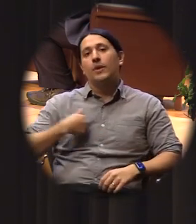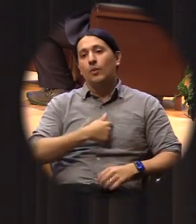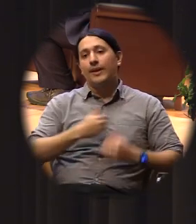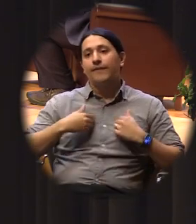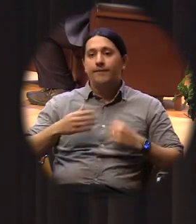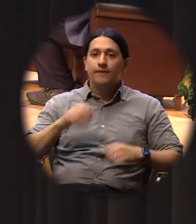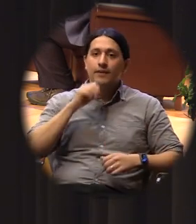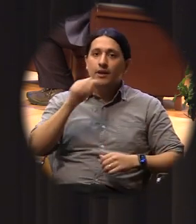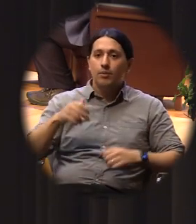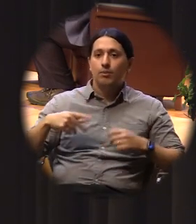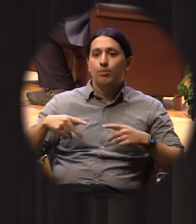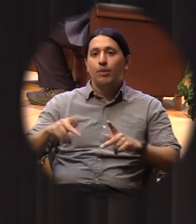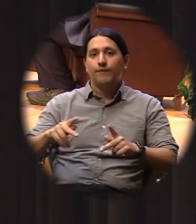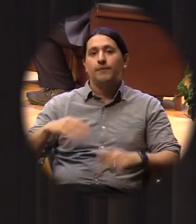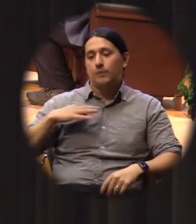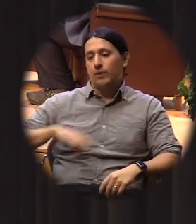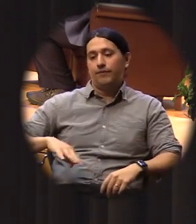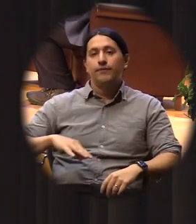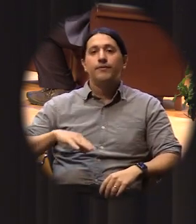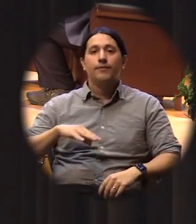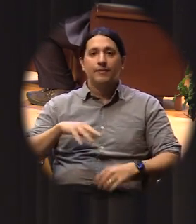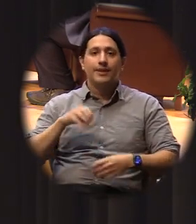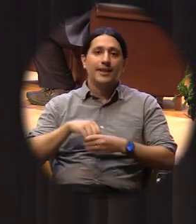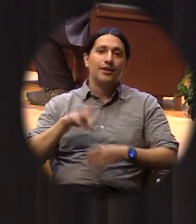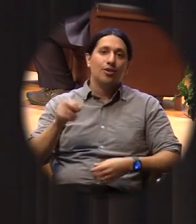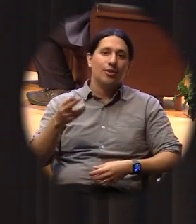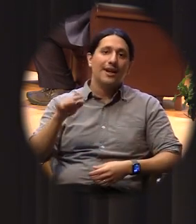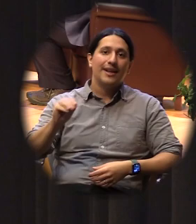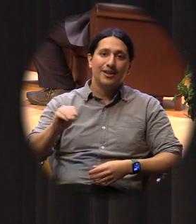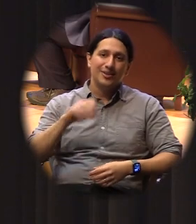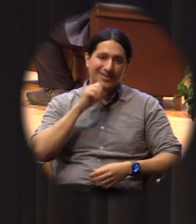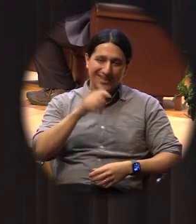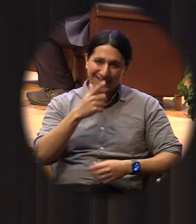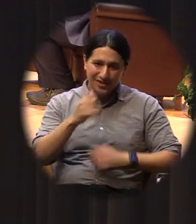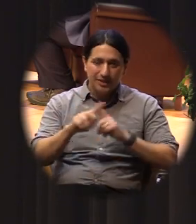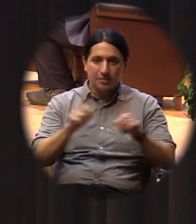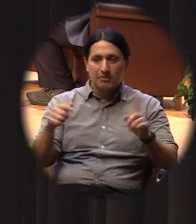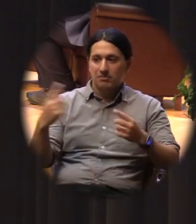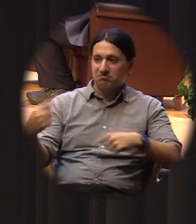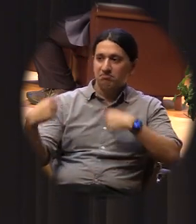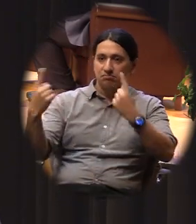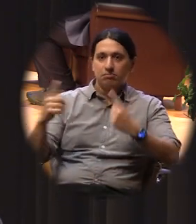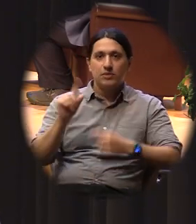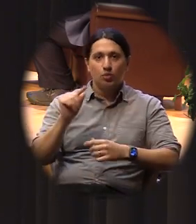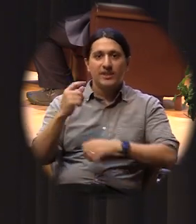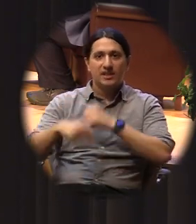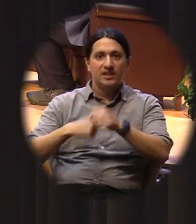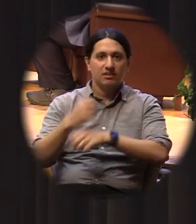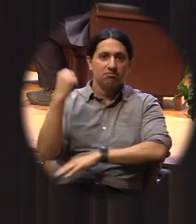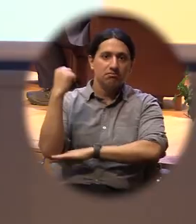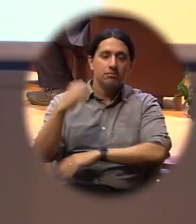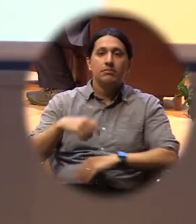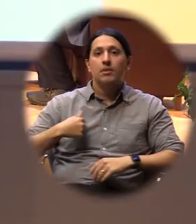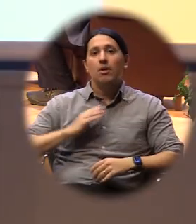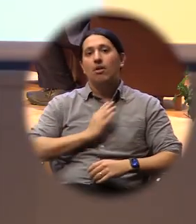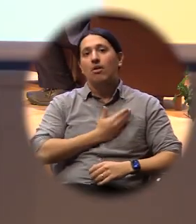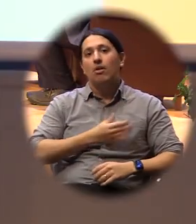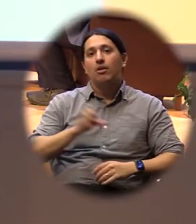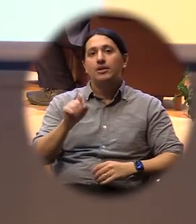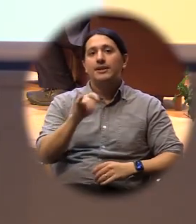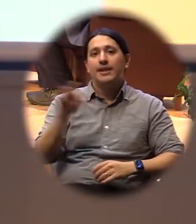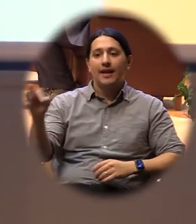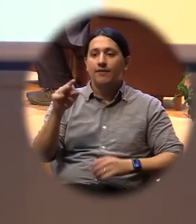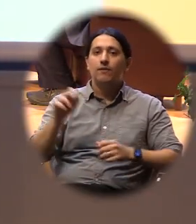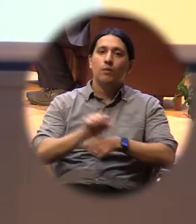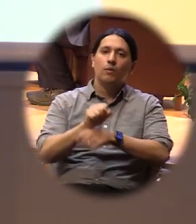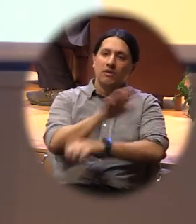corporation in Ohio, not particularly interesting, but we're about 20 years old, and our staff works all over the country. We reach